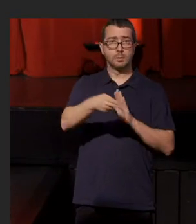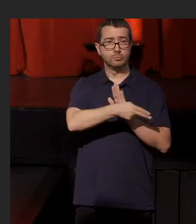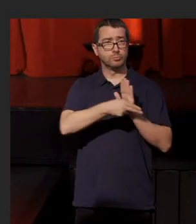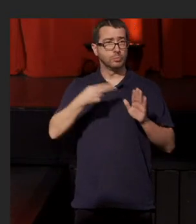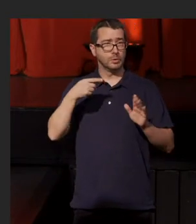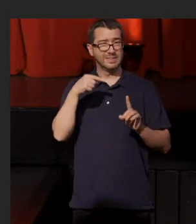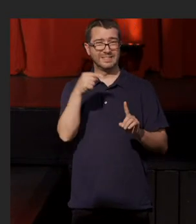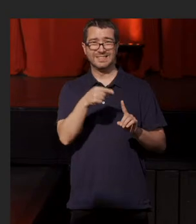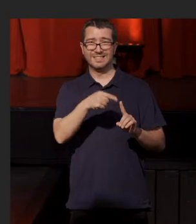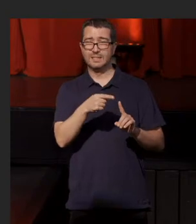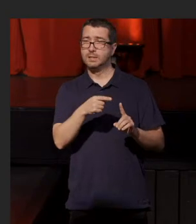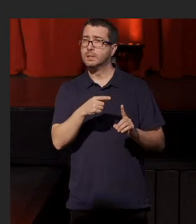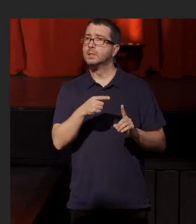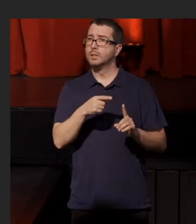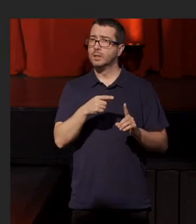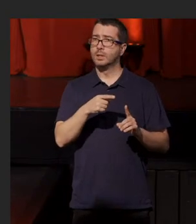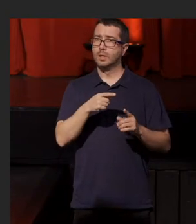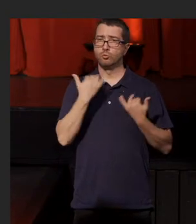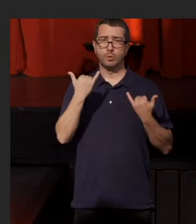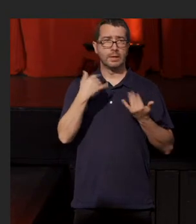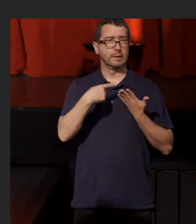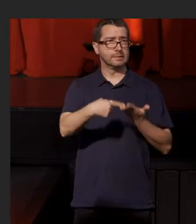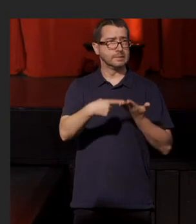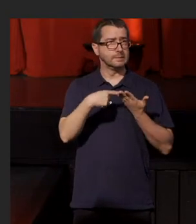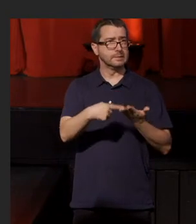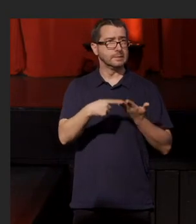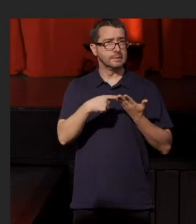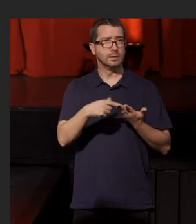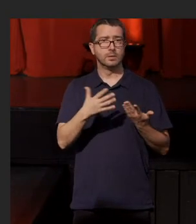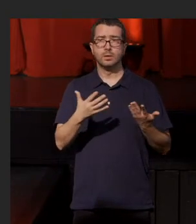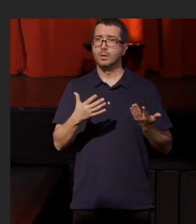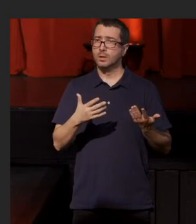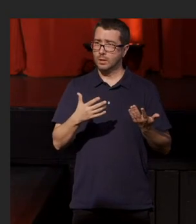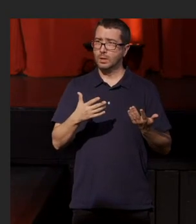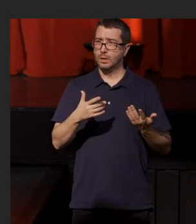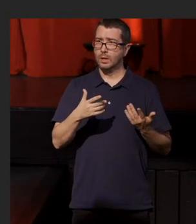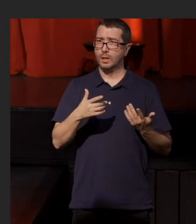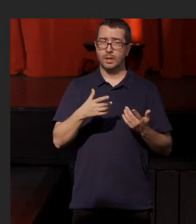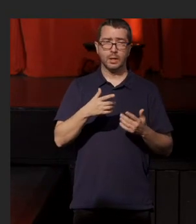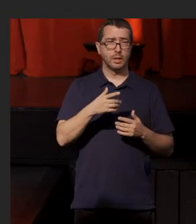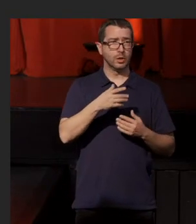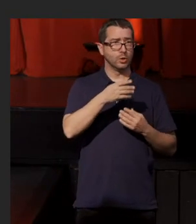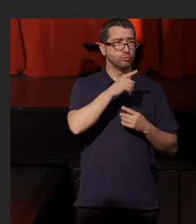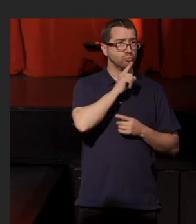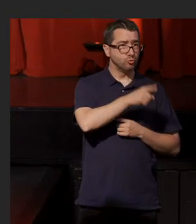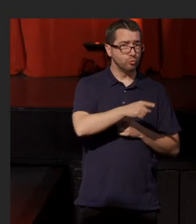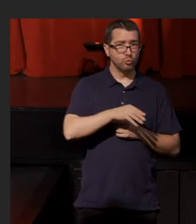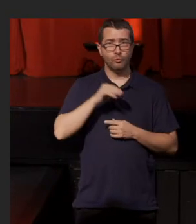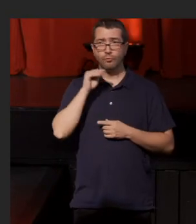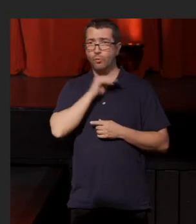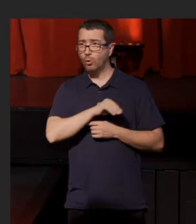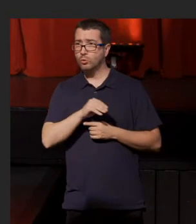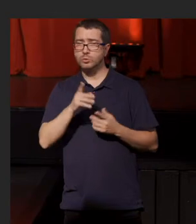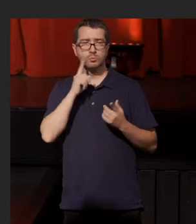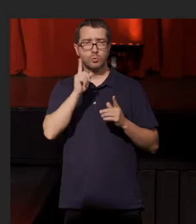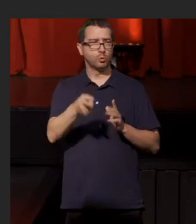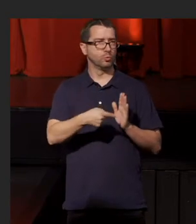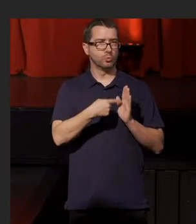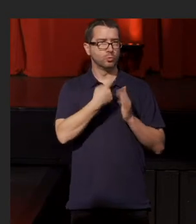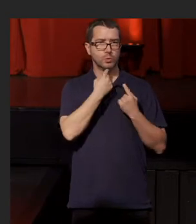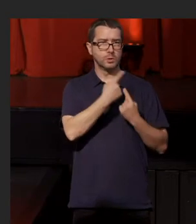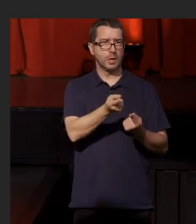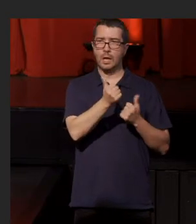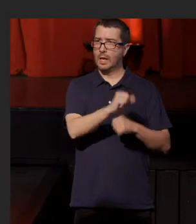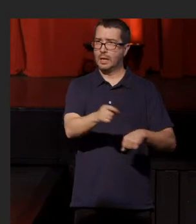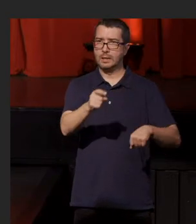is about something that is up for debate right now. There's a lot of mis or disinfo going on around it. So we're just going to tell you that every time anything that